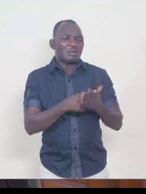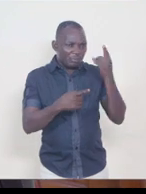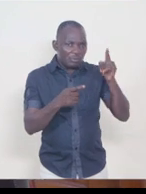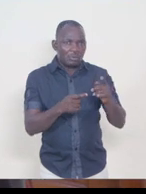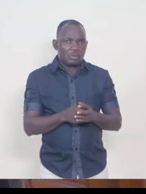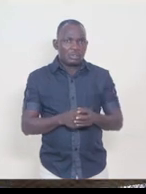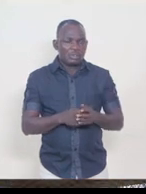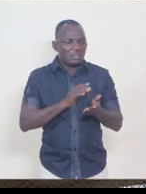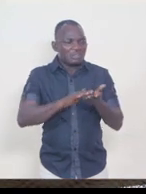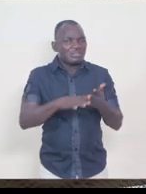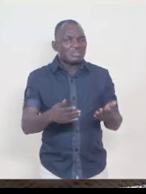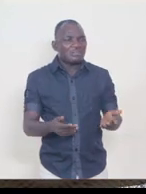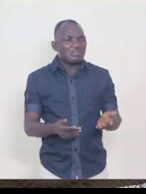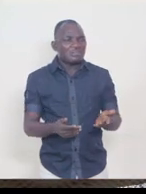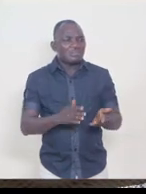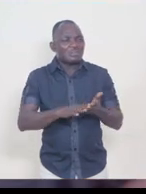Excuse me?